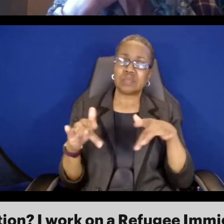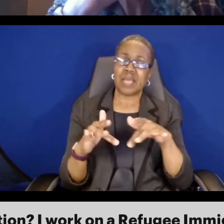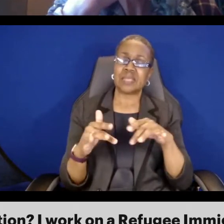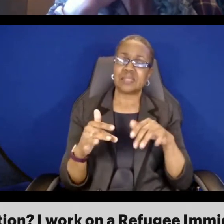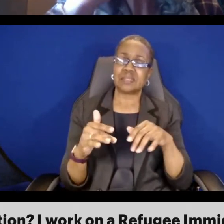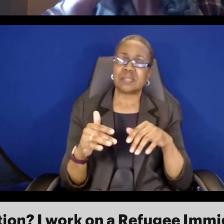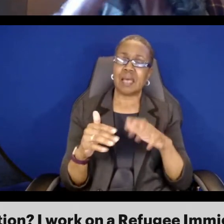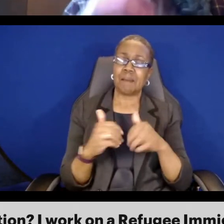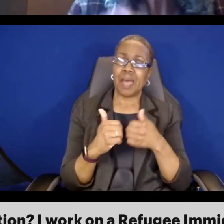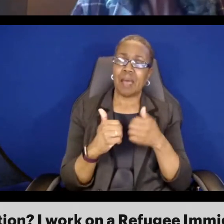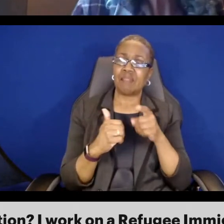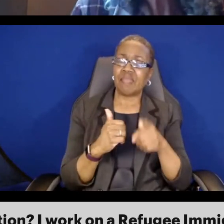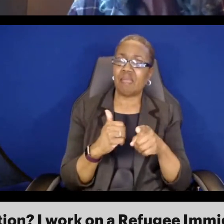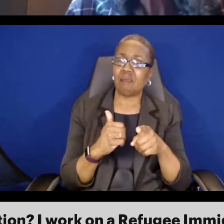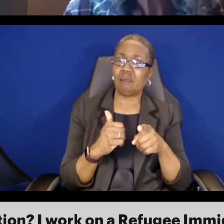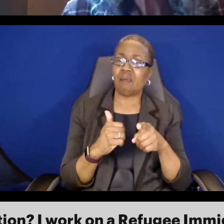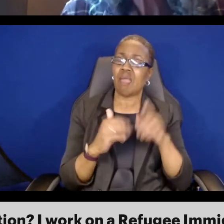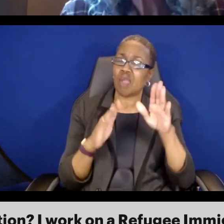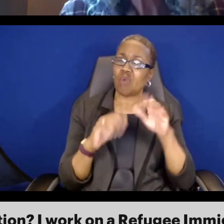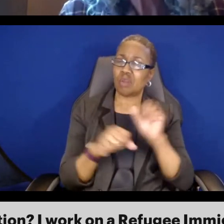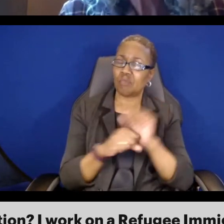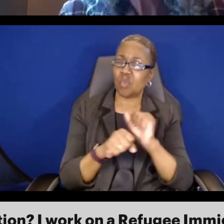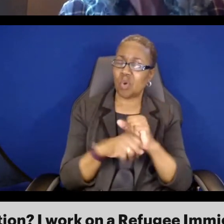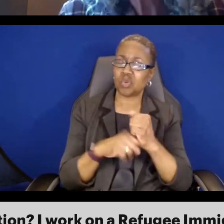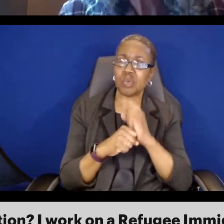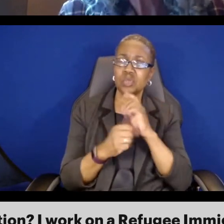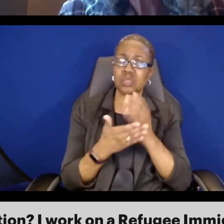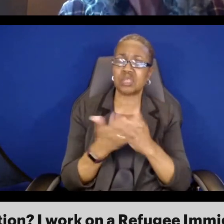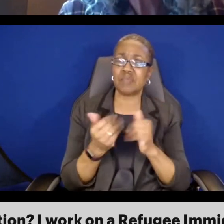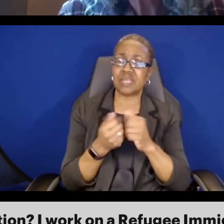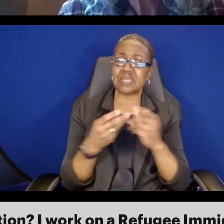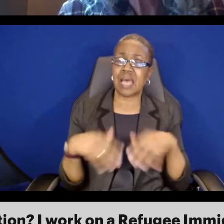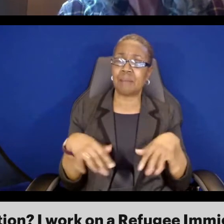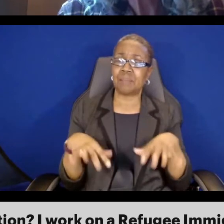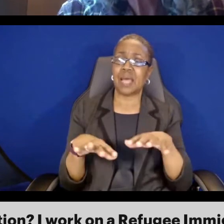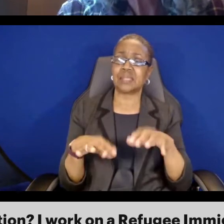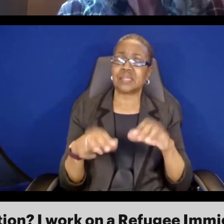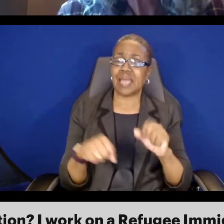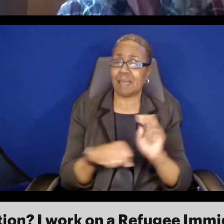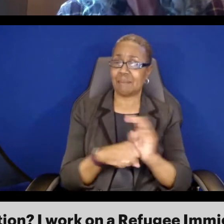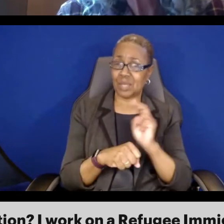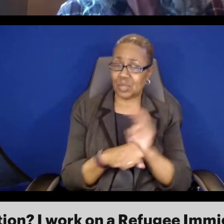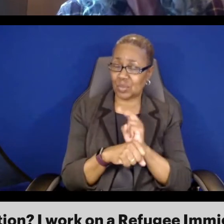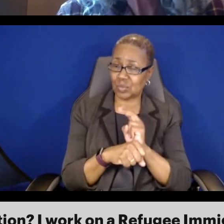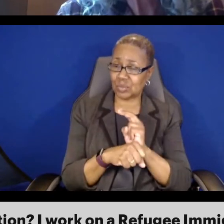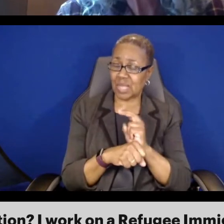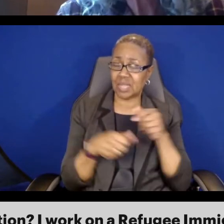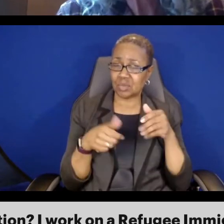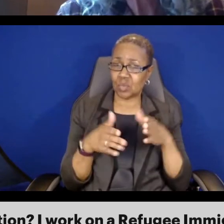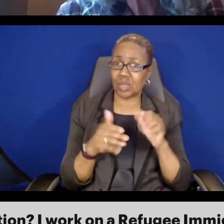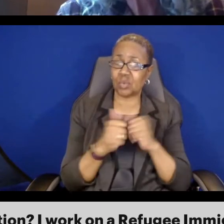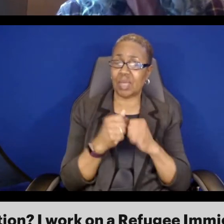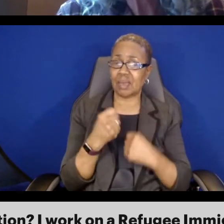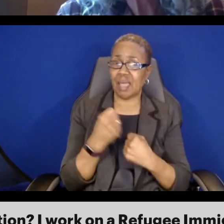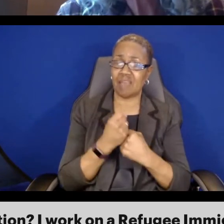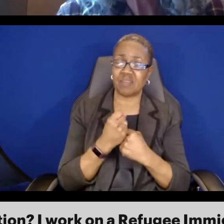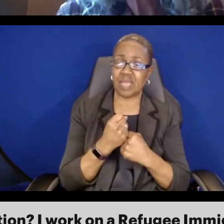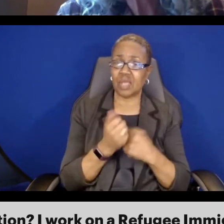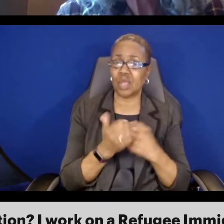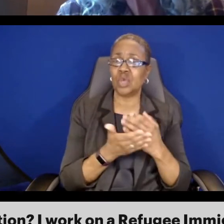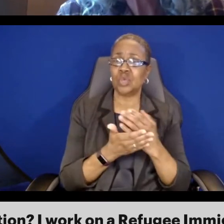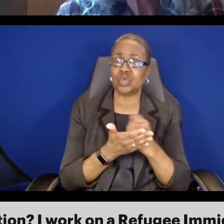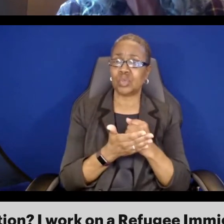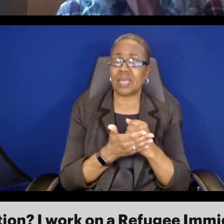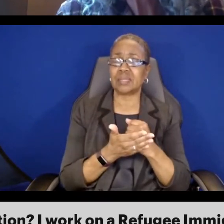to make sure that some of these plots are used as gardens, and there is a way to collectively advocate to get some spaces in your